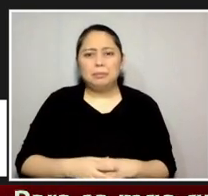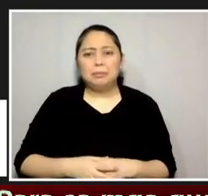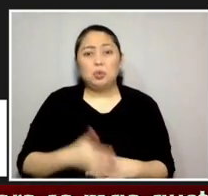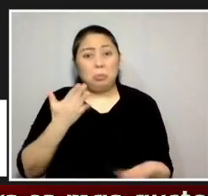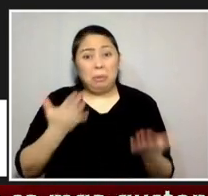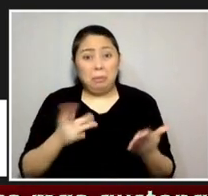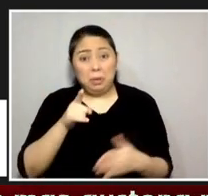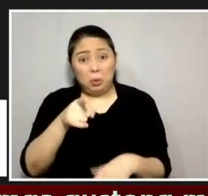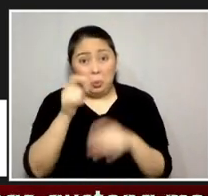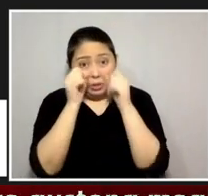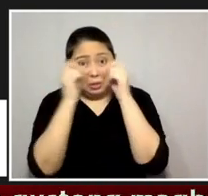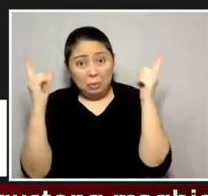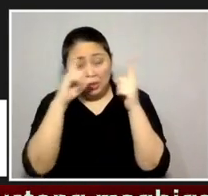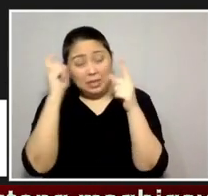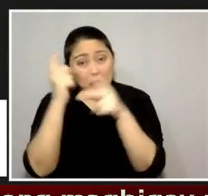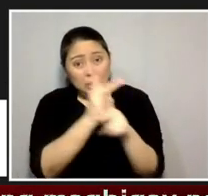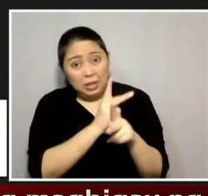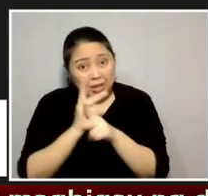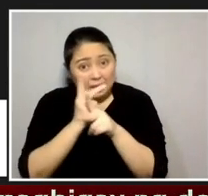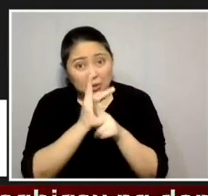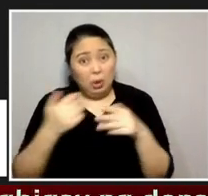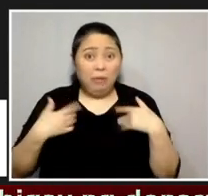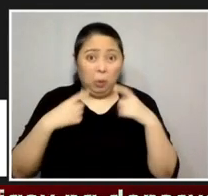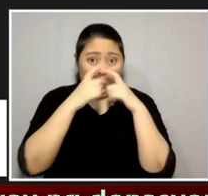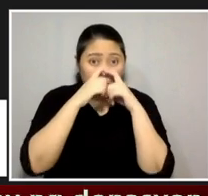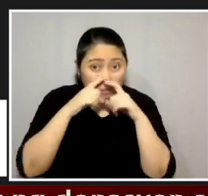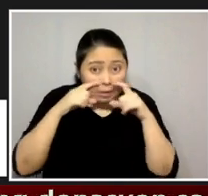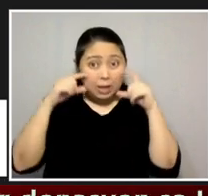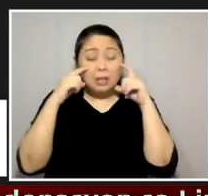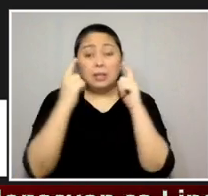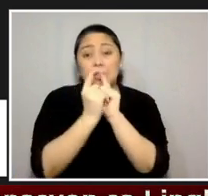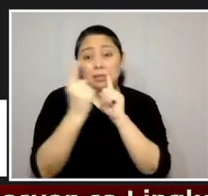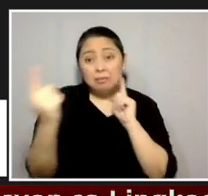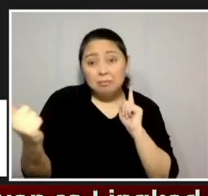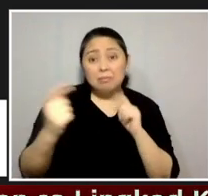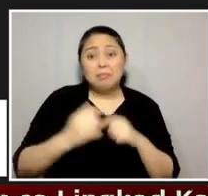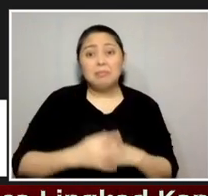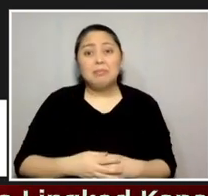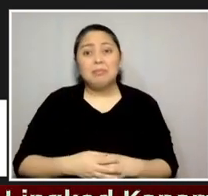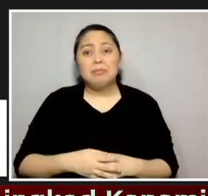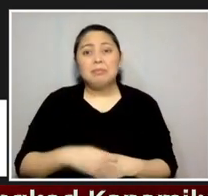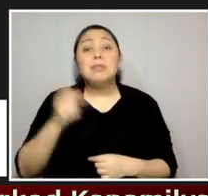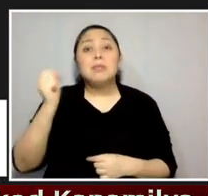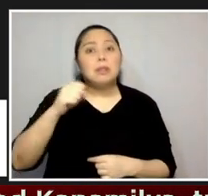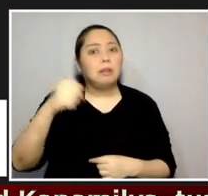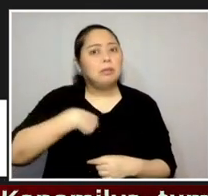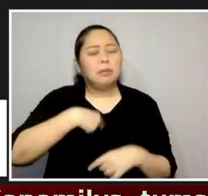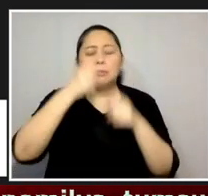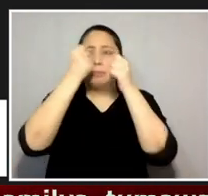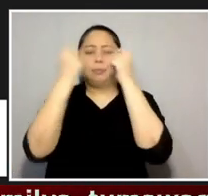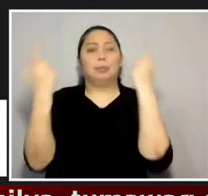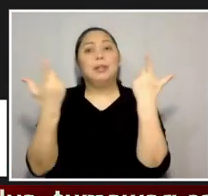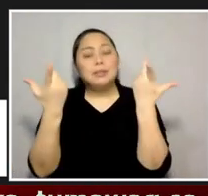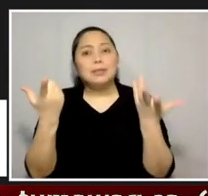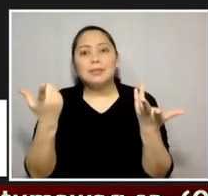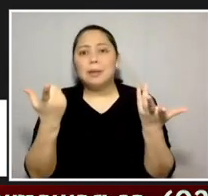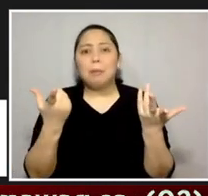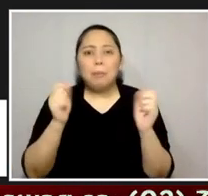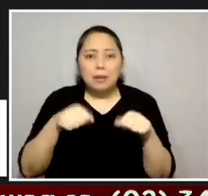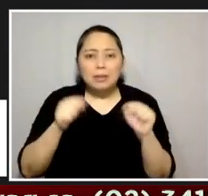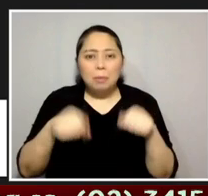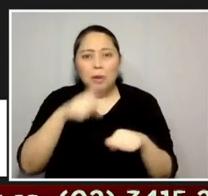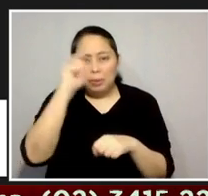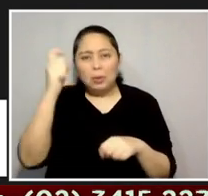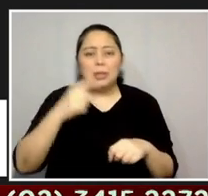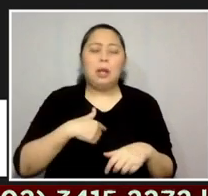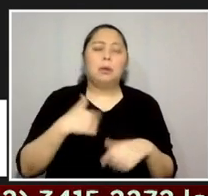sure nag-iingat ka, you're wearing a mask and all that, right? I was actually surprised that it was positive kasi the next day when I woke up from the